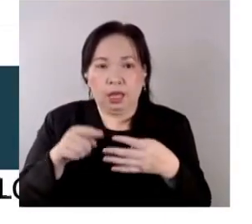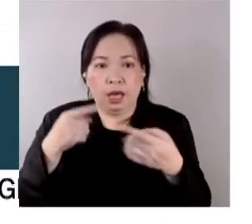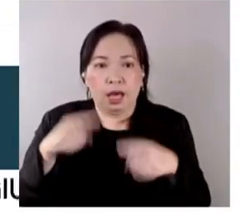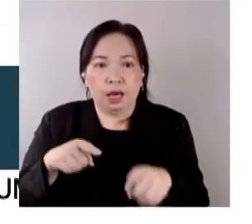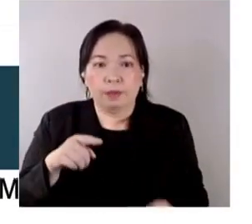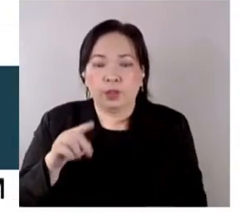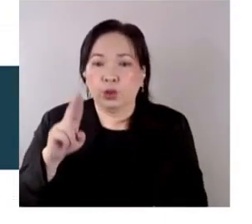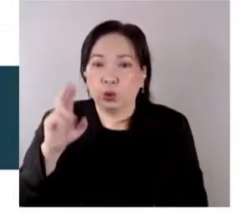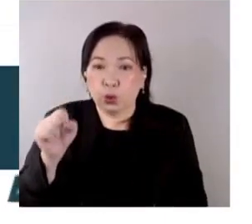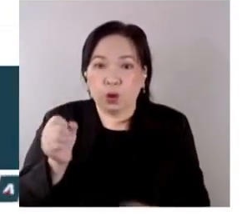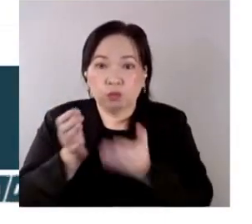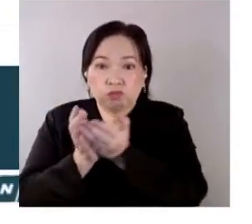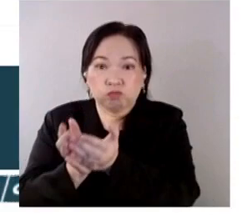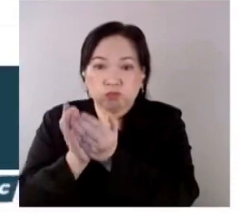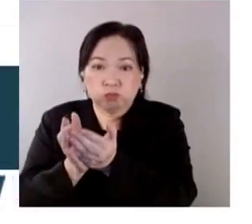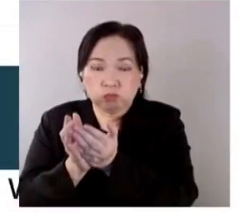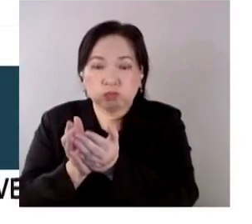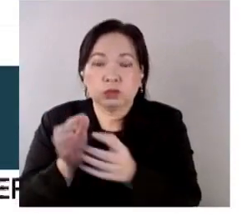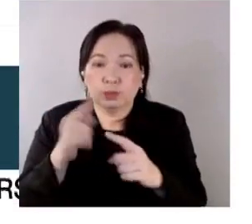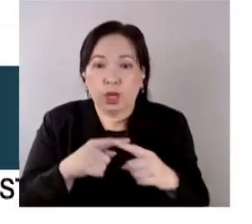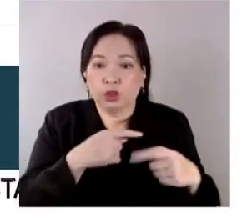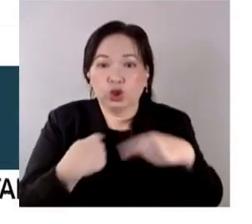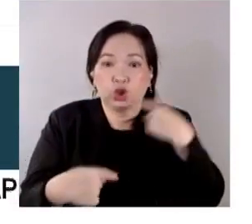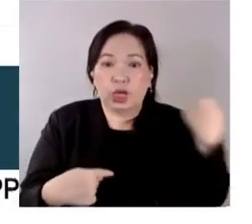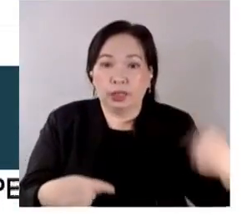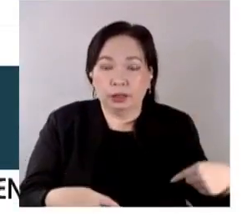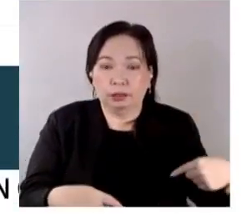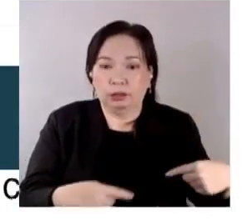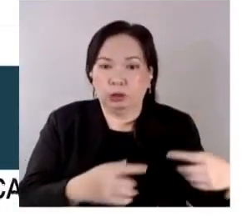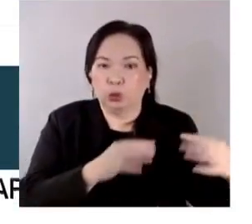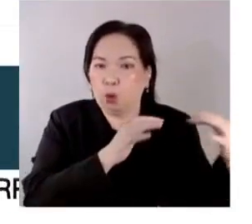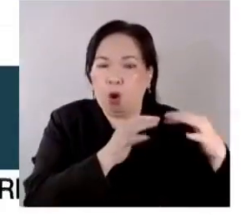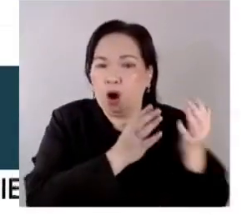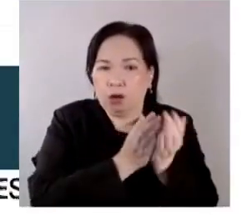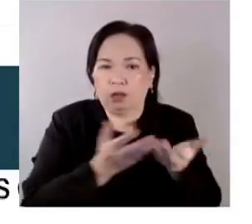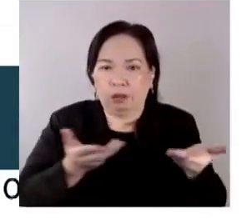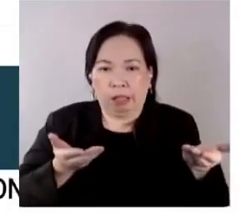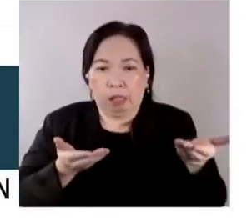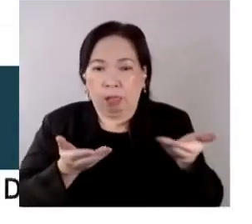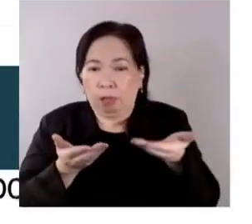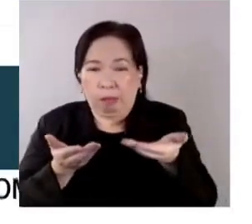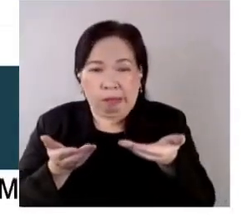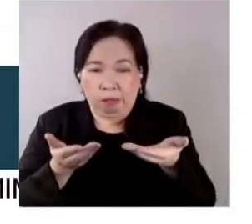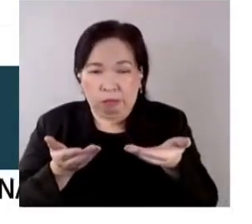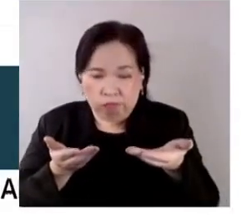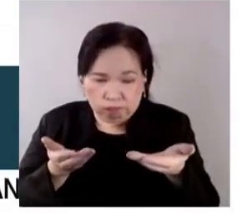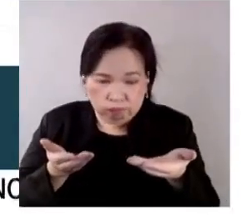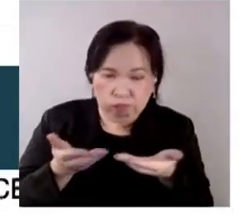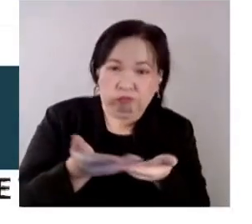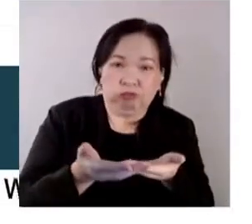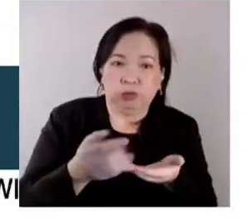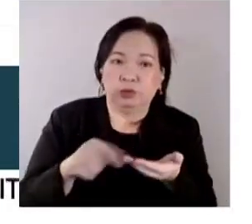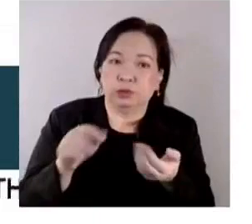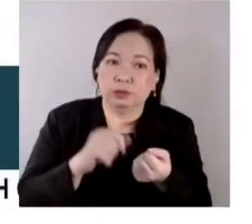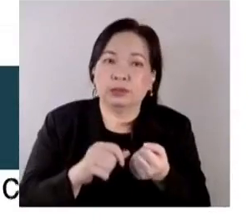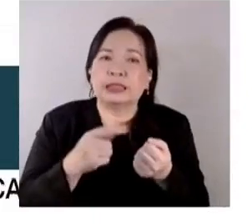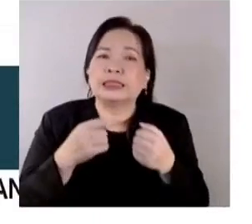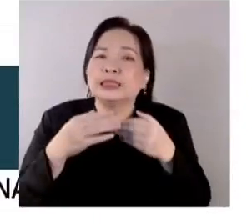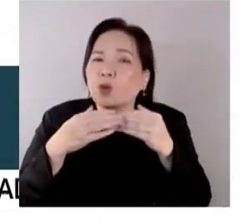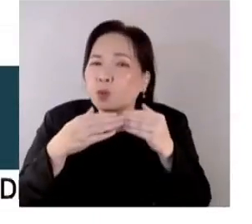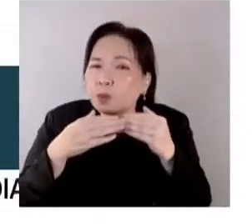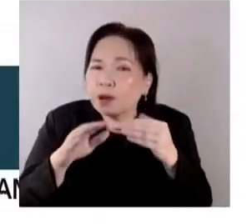Destroyer and the Chinese warship in the Taiwan Strait. So at least they could possibly open channels of